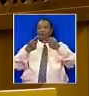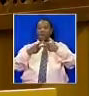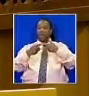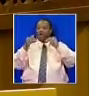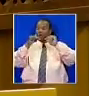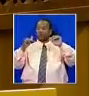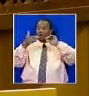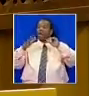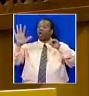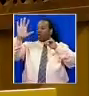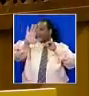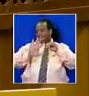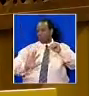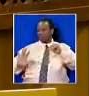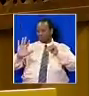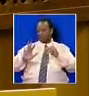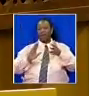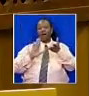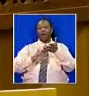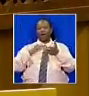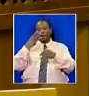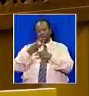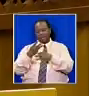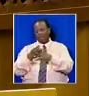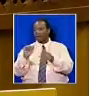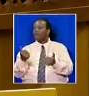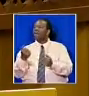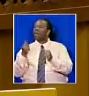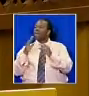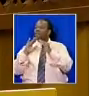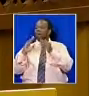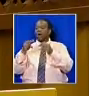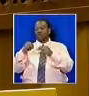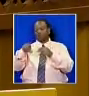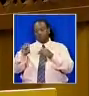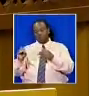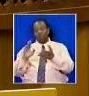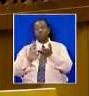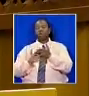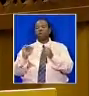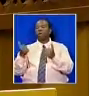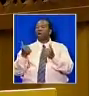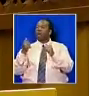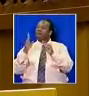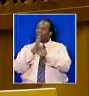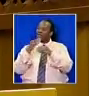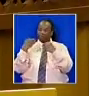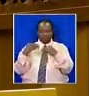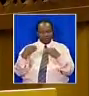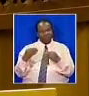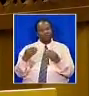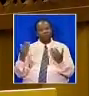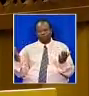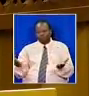level, and to promote civil society, private sector, and people participation in